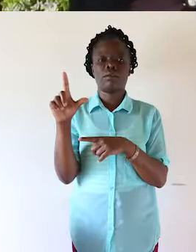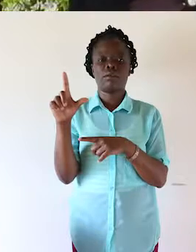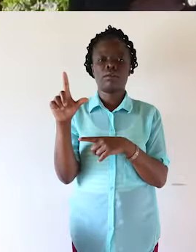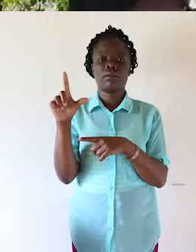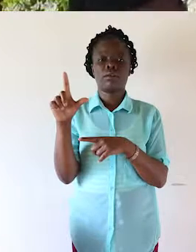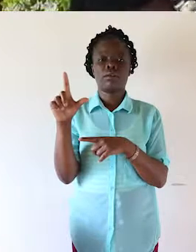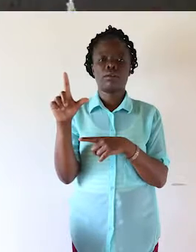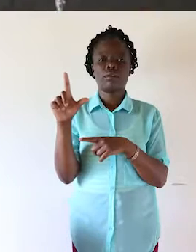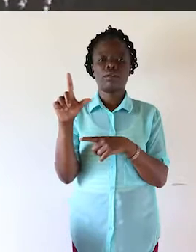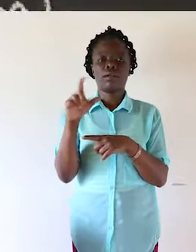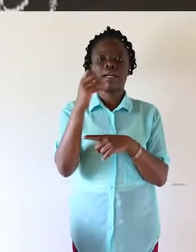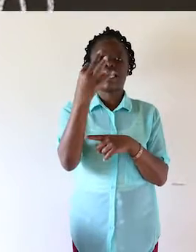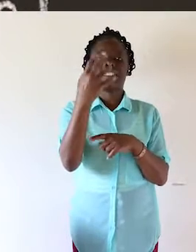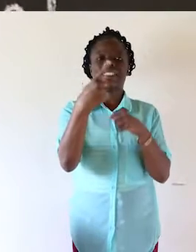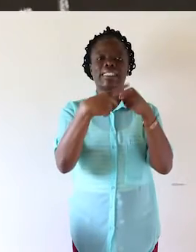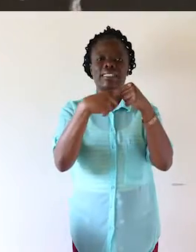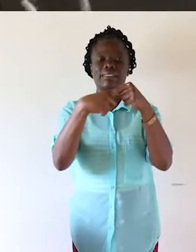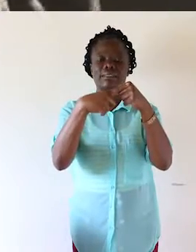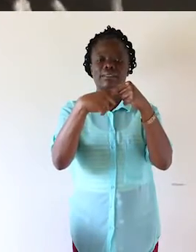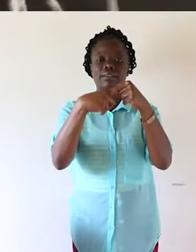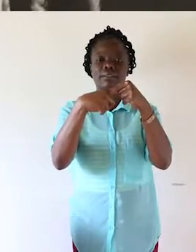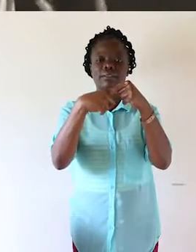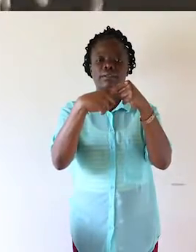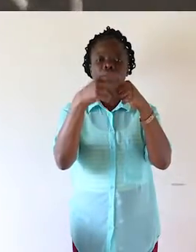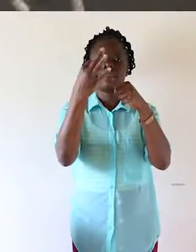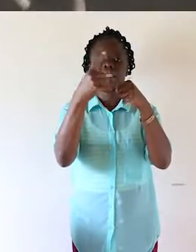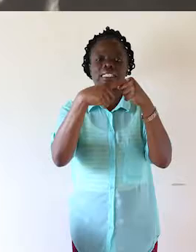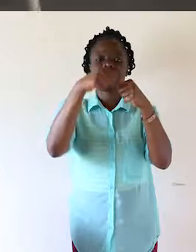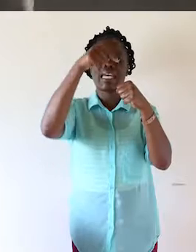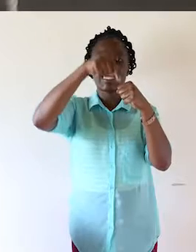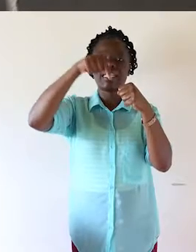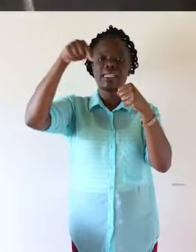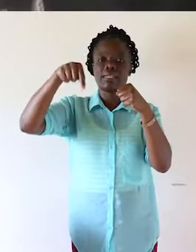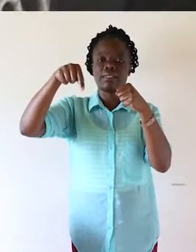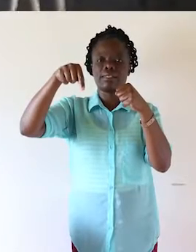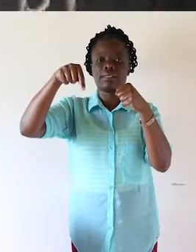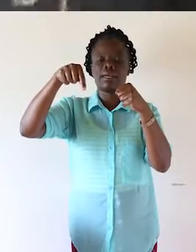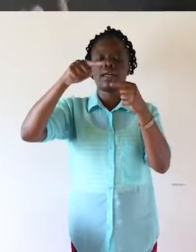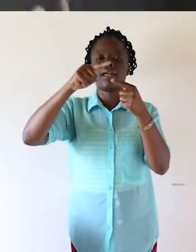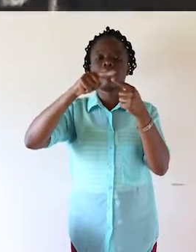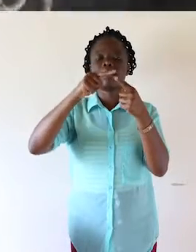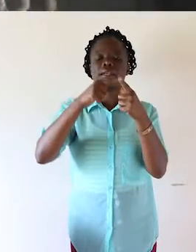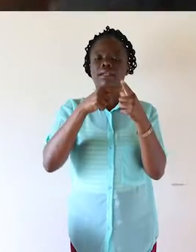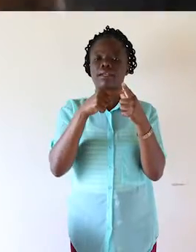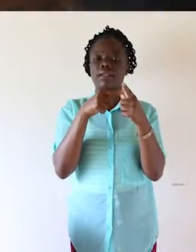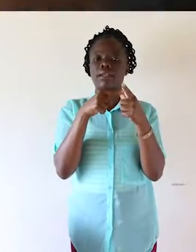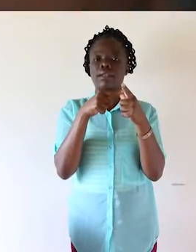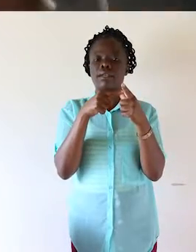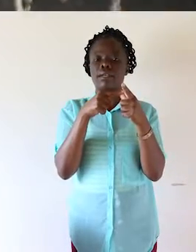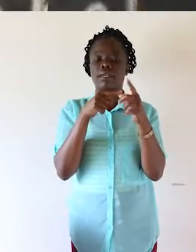already made. Yeah, 36, not 42. 36 inches. The width,